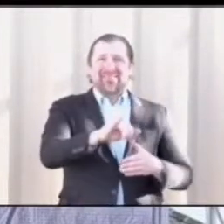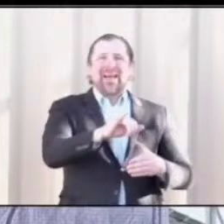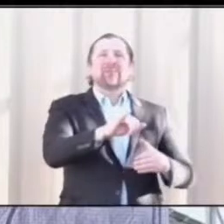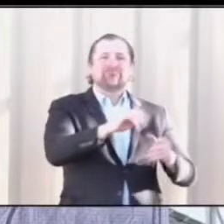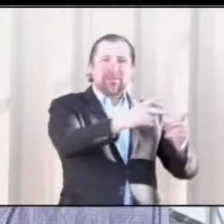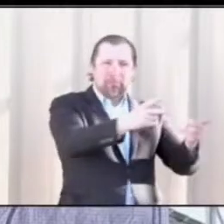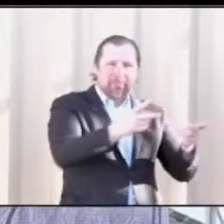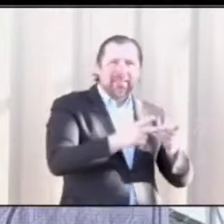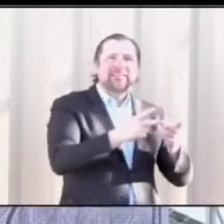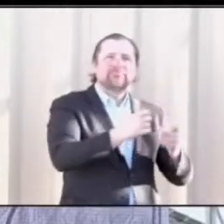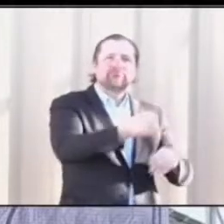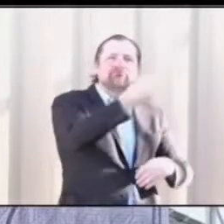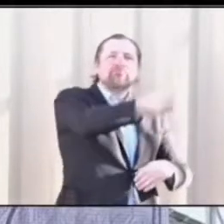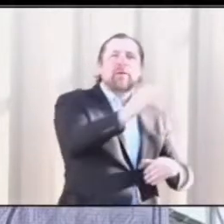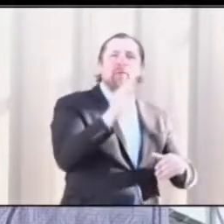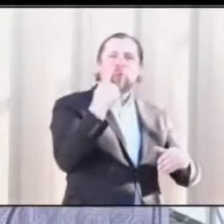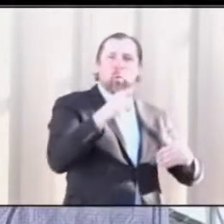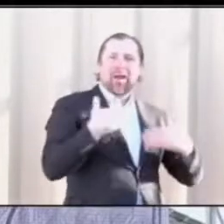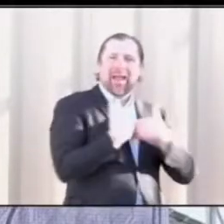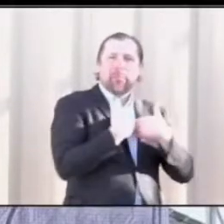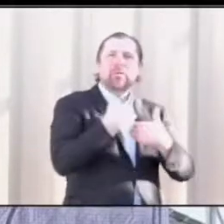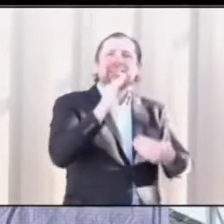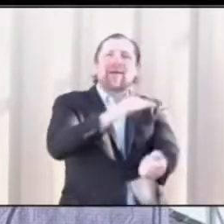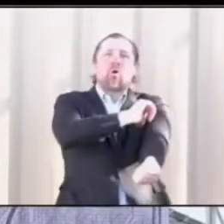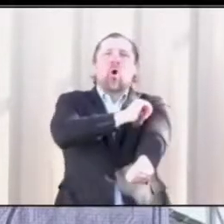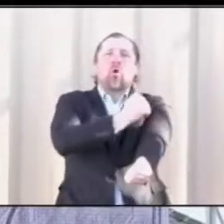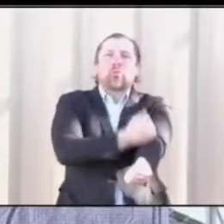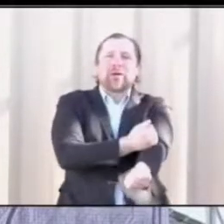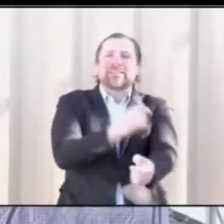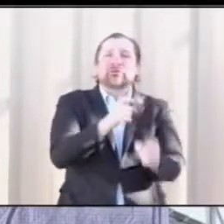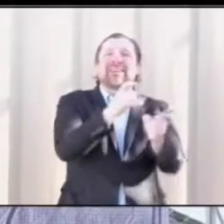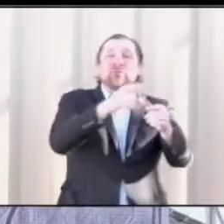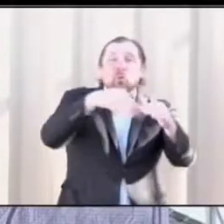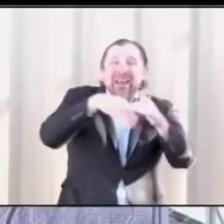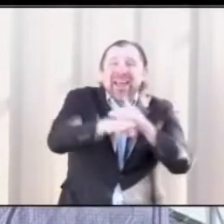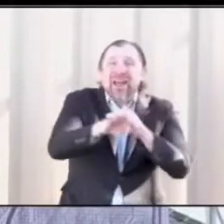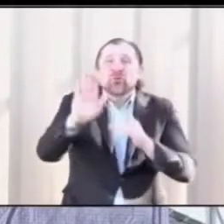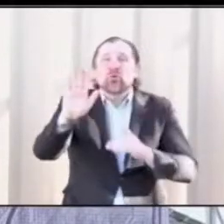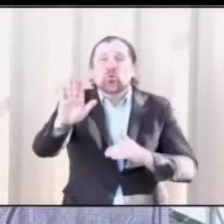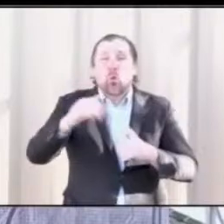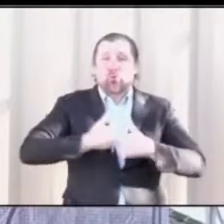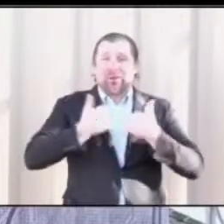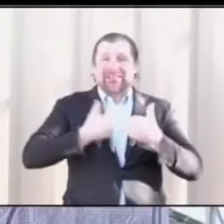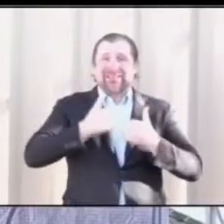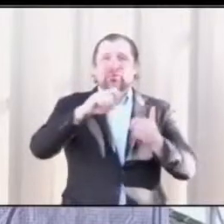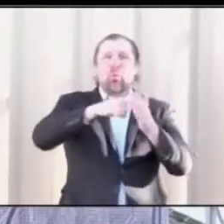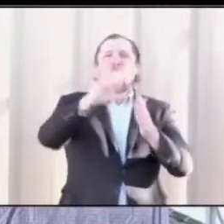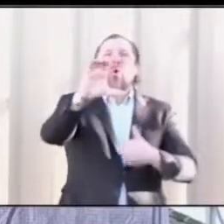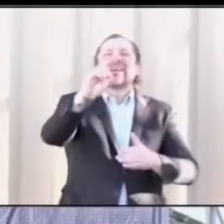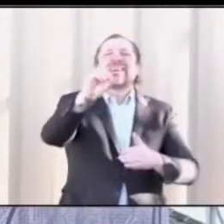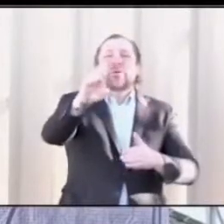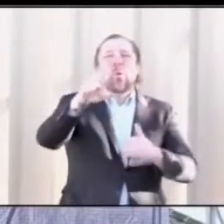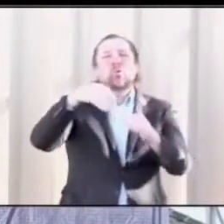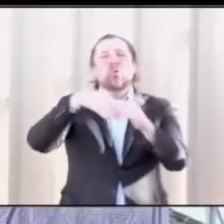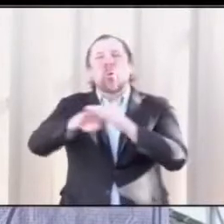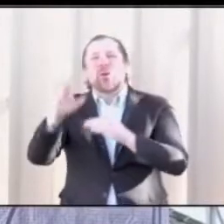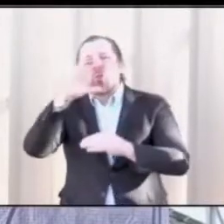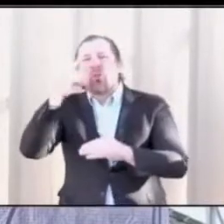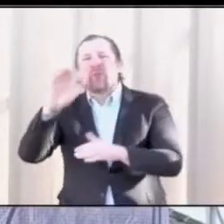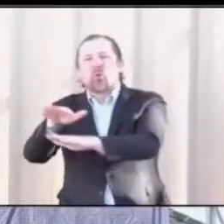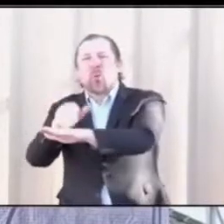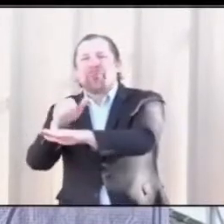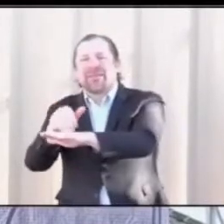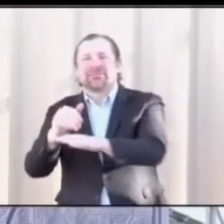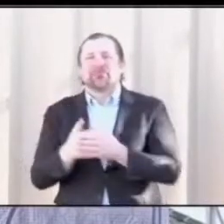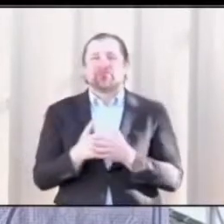provide identification and authorization to enter your residence, as well as a key or key code to gain access. In closing, I